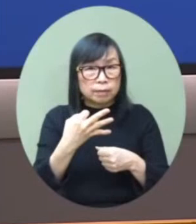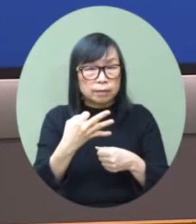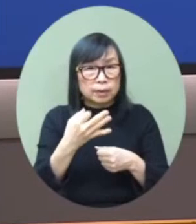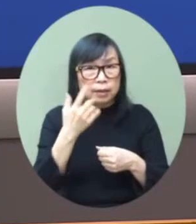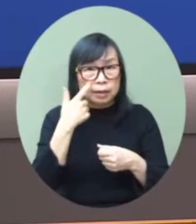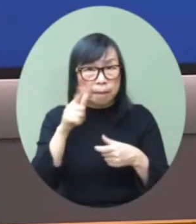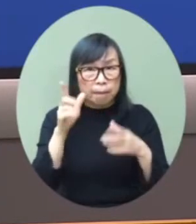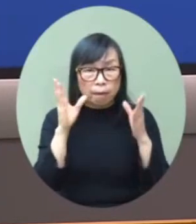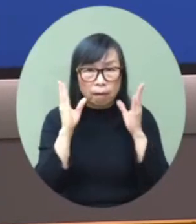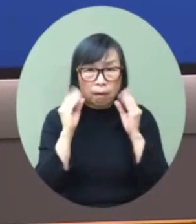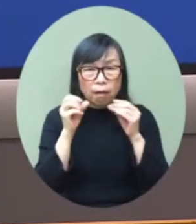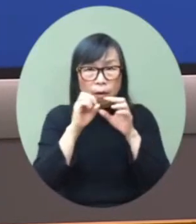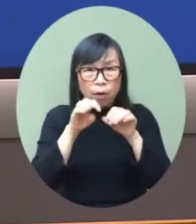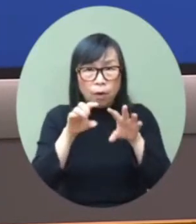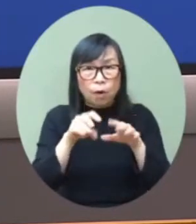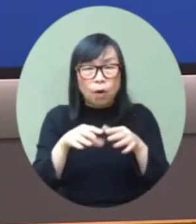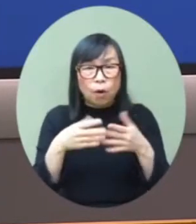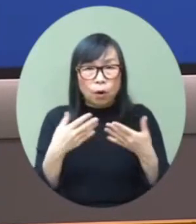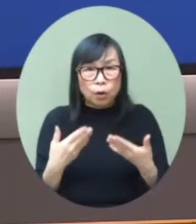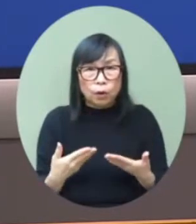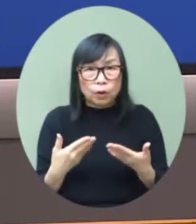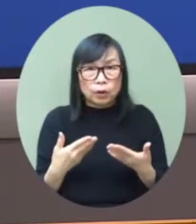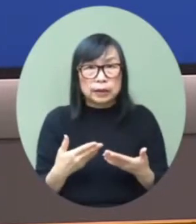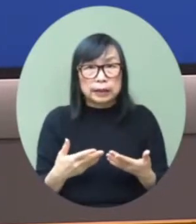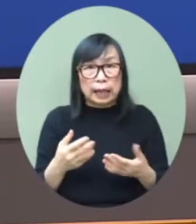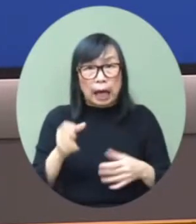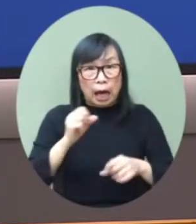we will release press